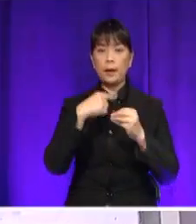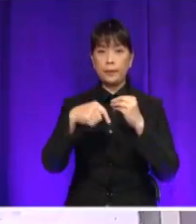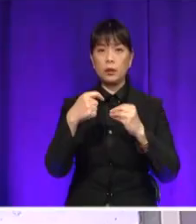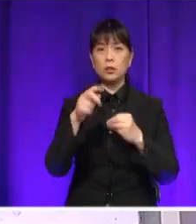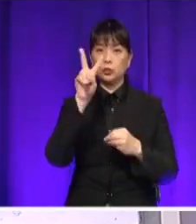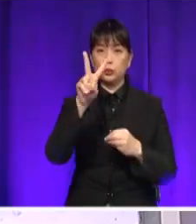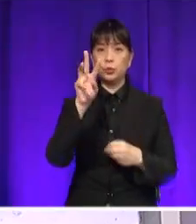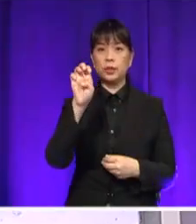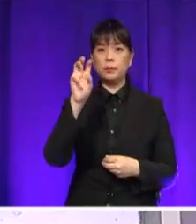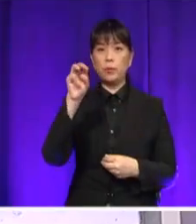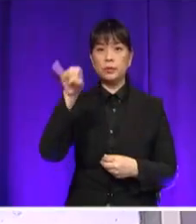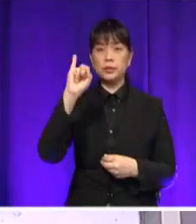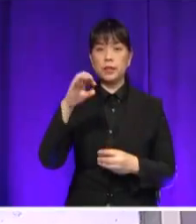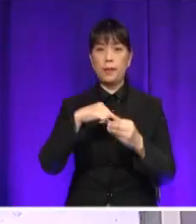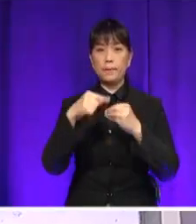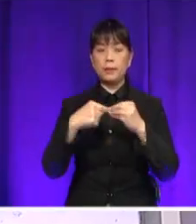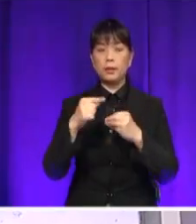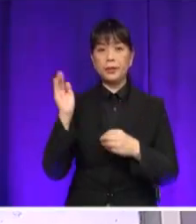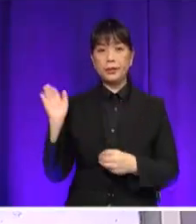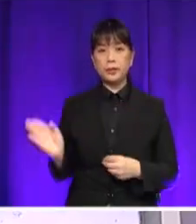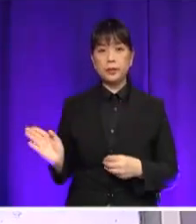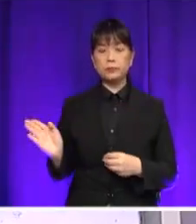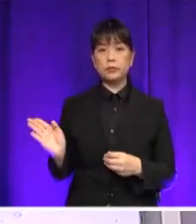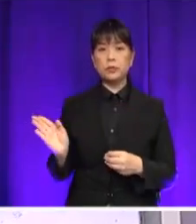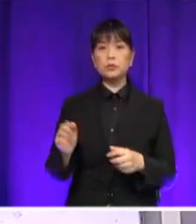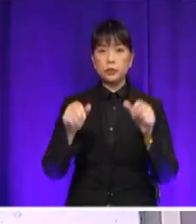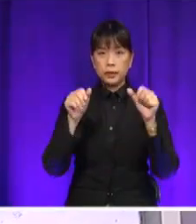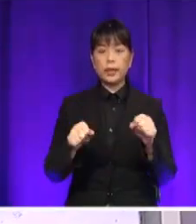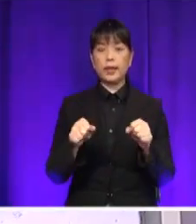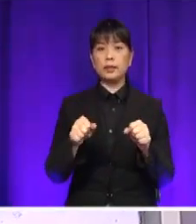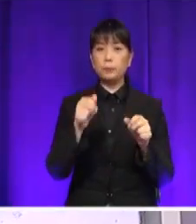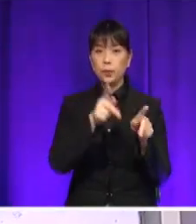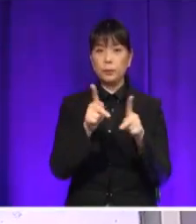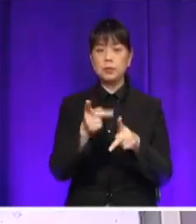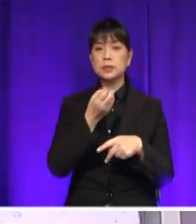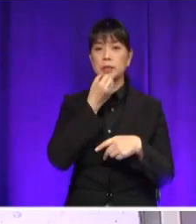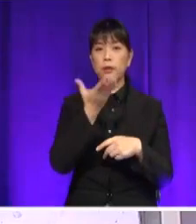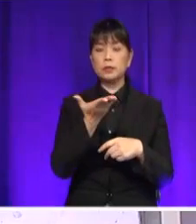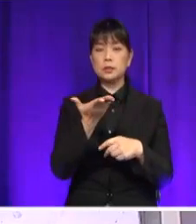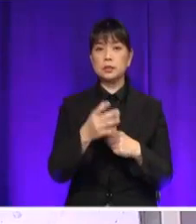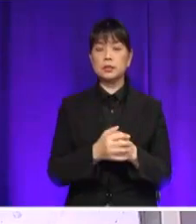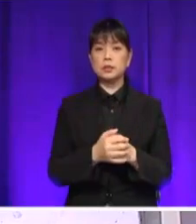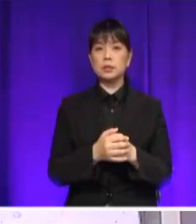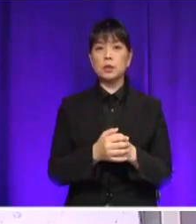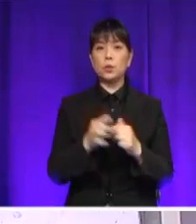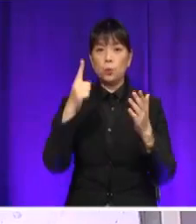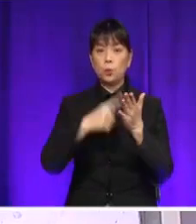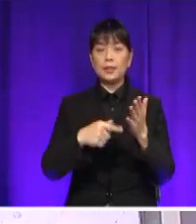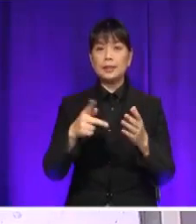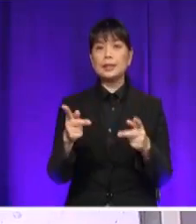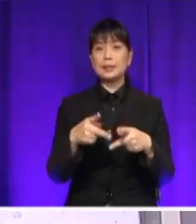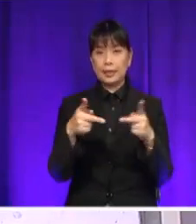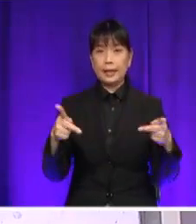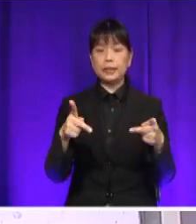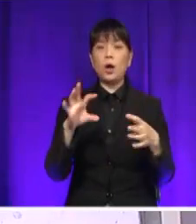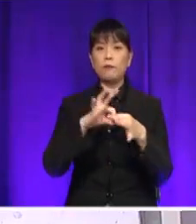of you tell me what you think this particular emoji next to the happy emoji represents? What kind of feeling does it